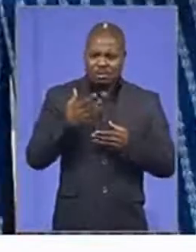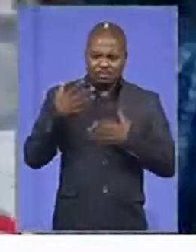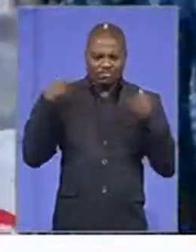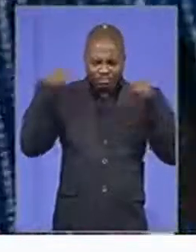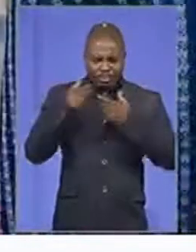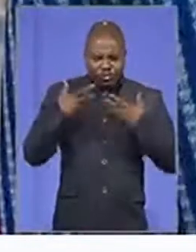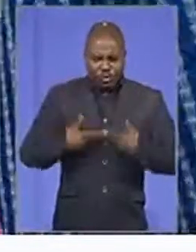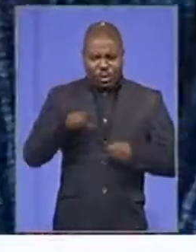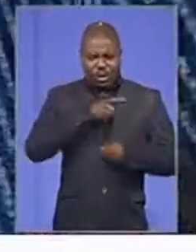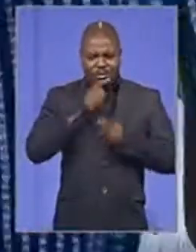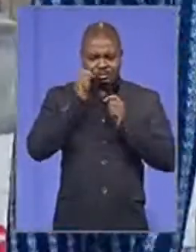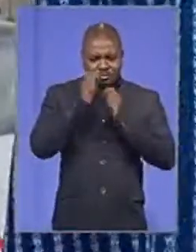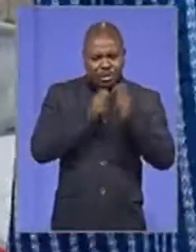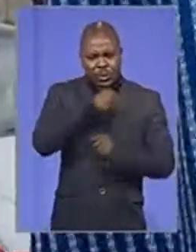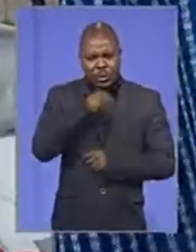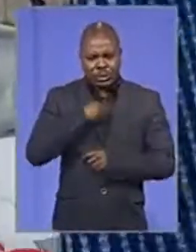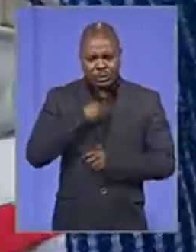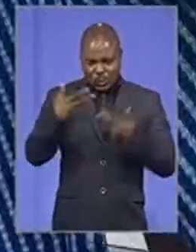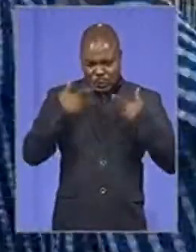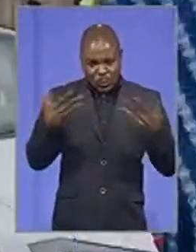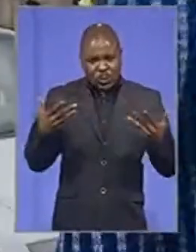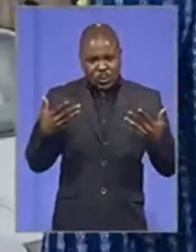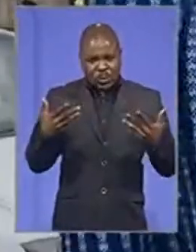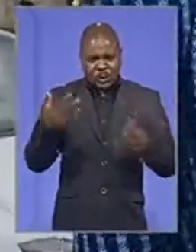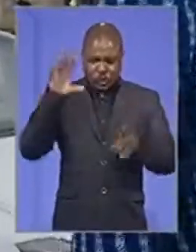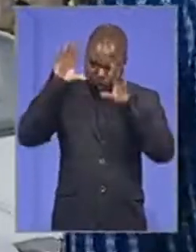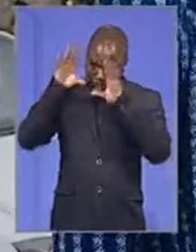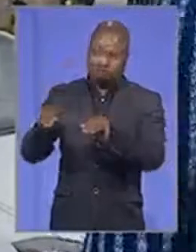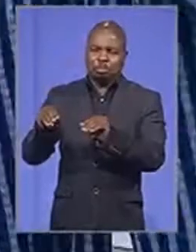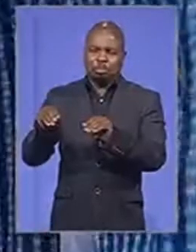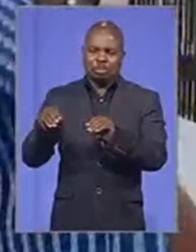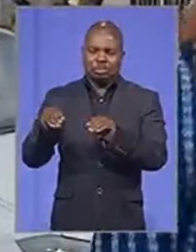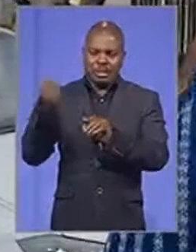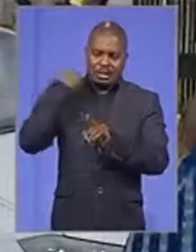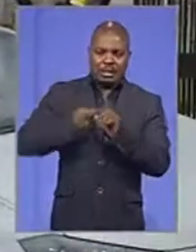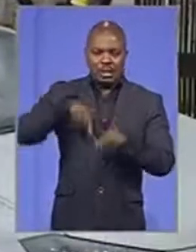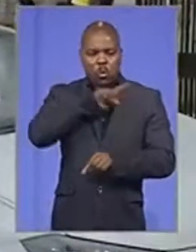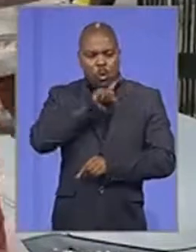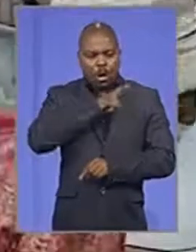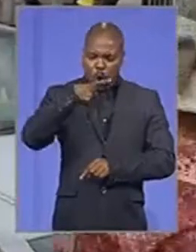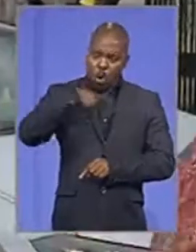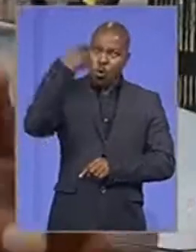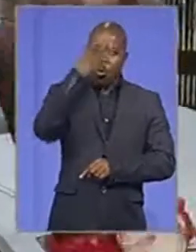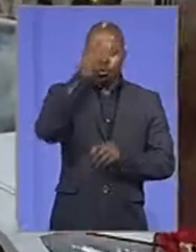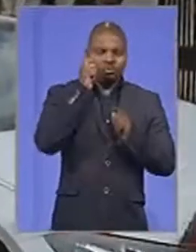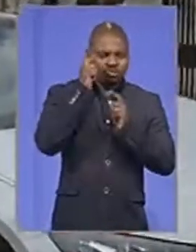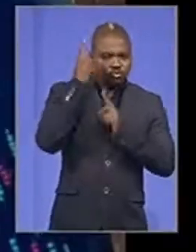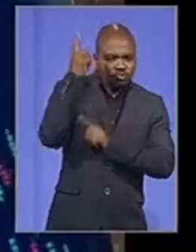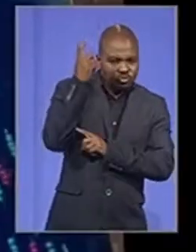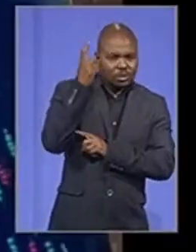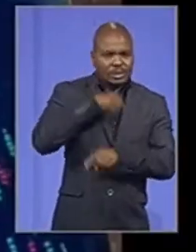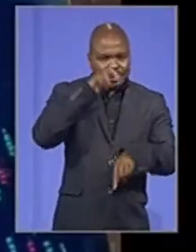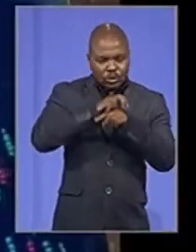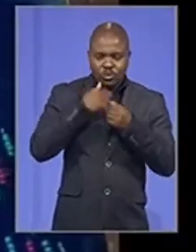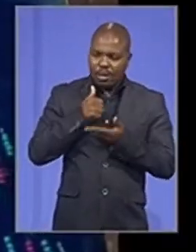of Ipai. This is what is killing us. Stop killing us for Ipai. Ngoba sibizwe ukuthi